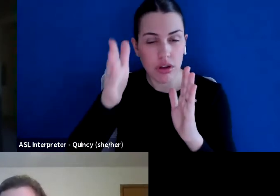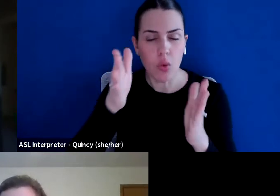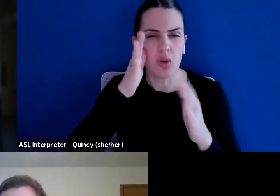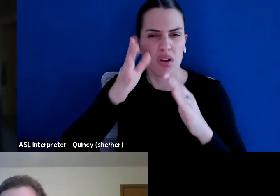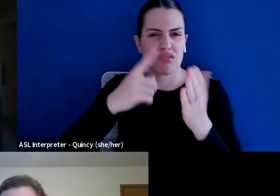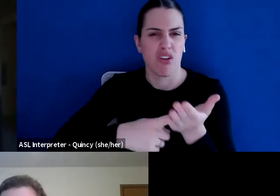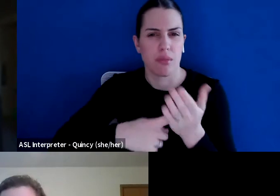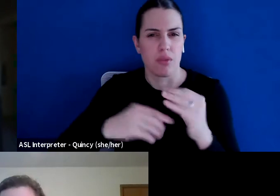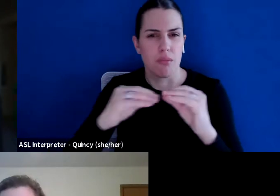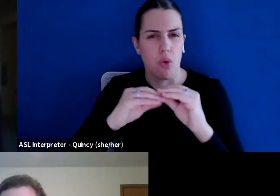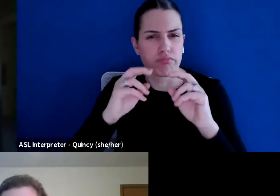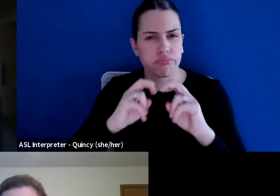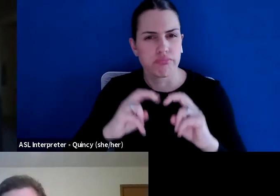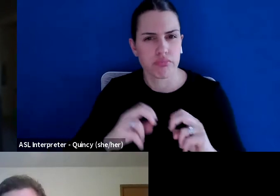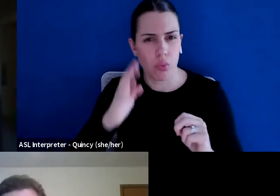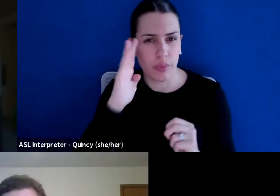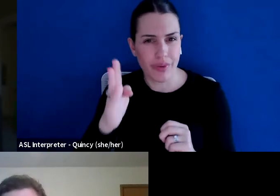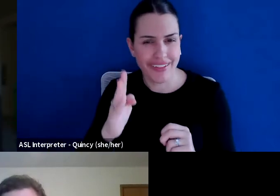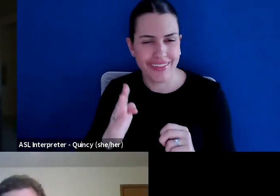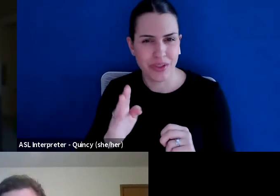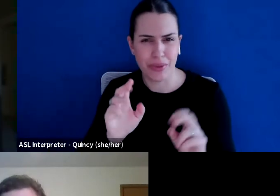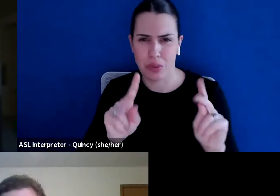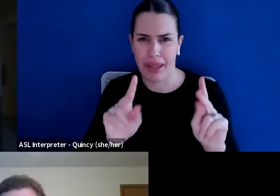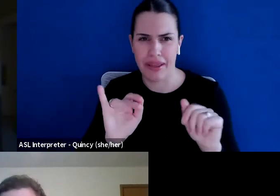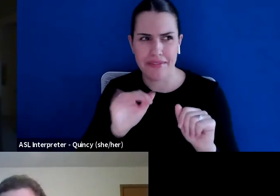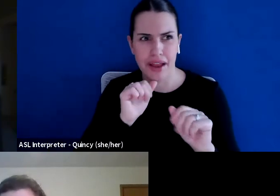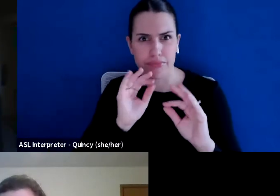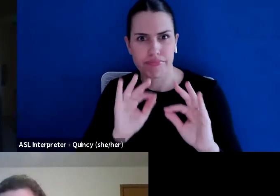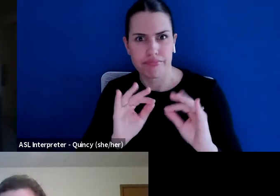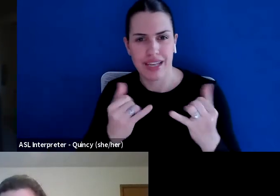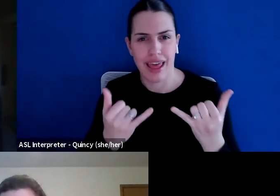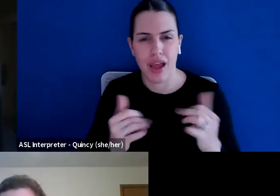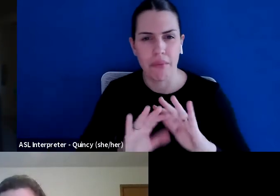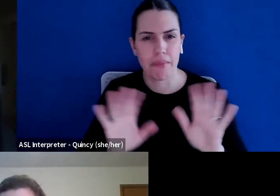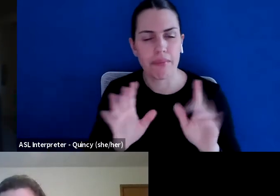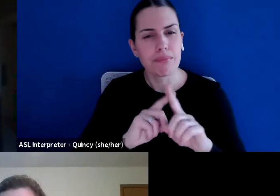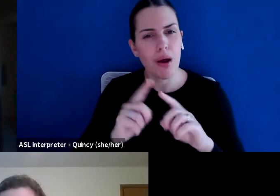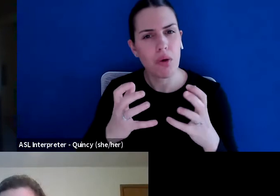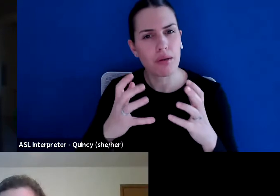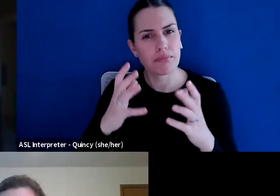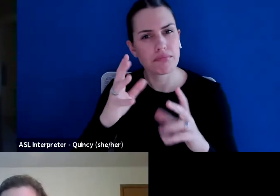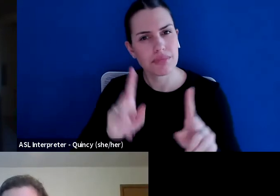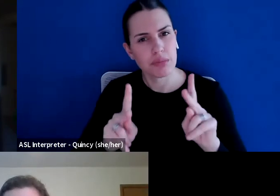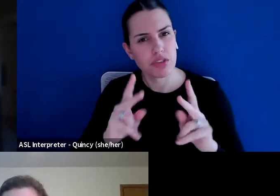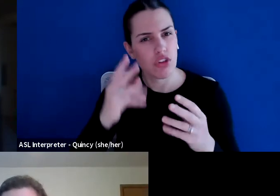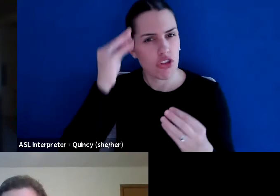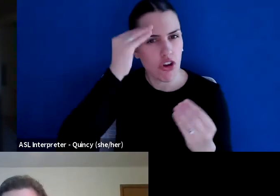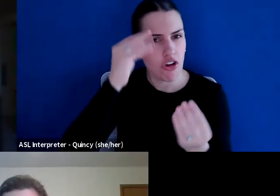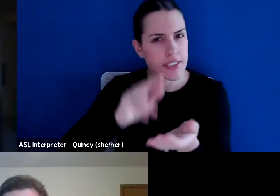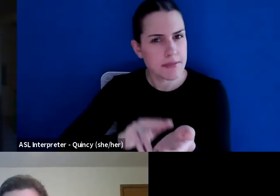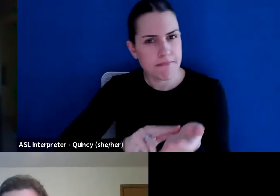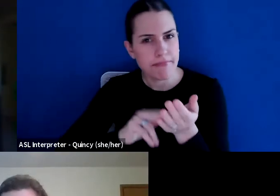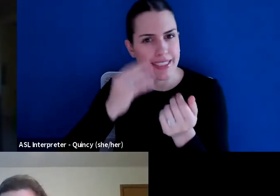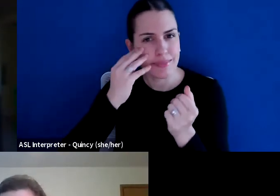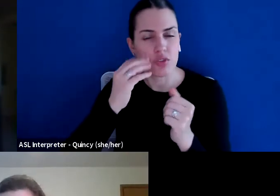deeply. But just wanted to gauge what people's thoughts or experiences are on that right now. So we're going to create a